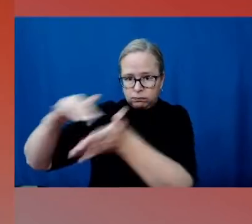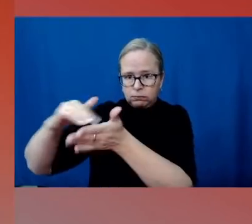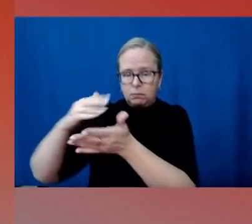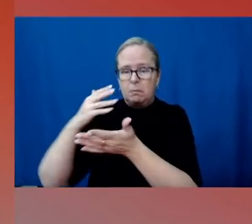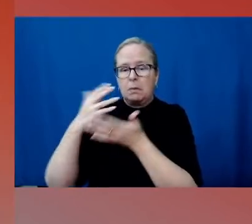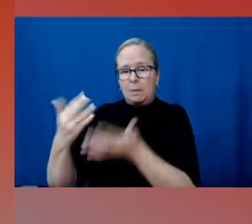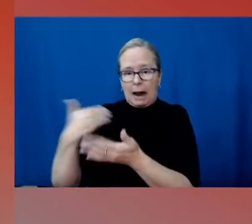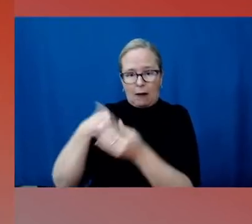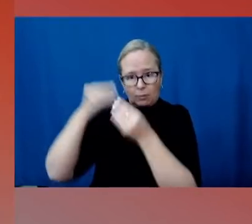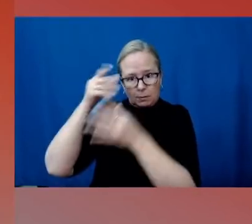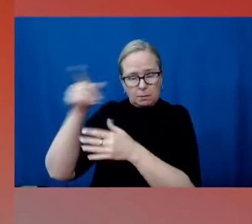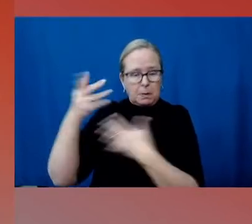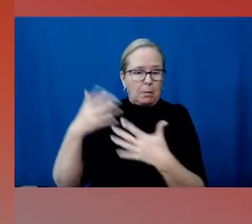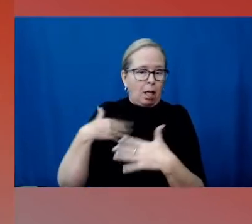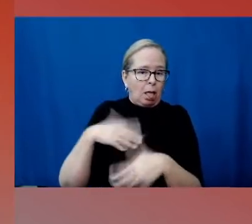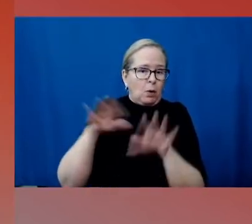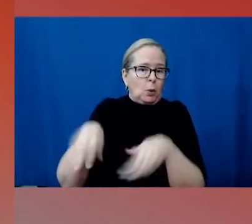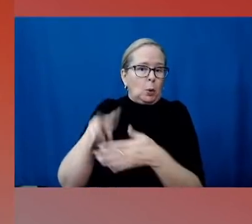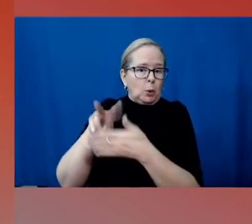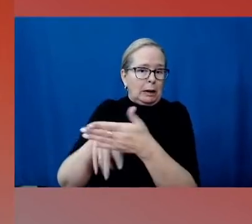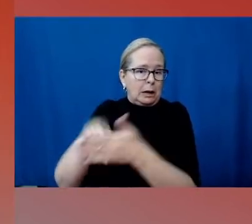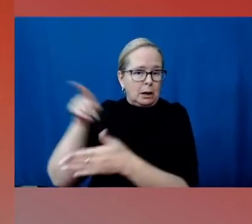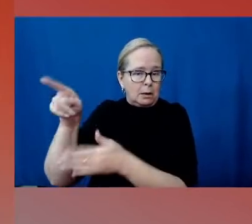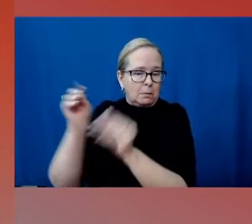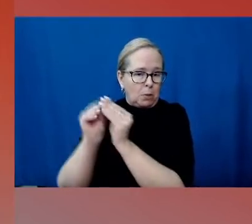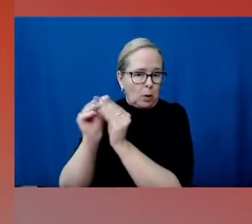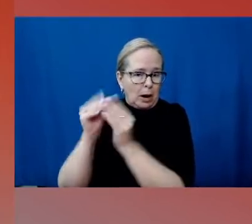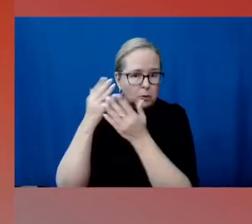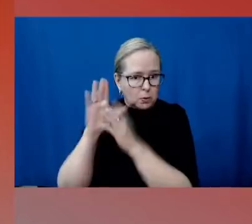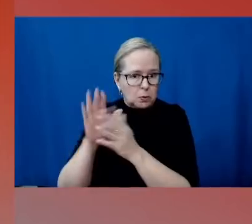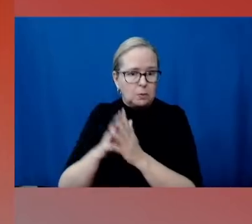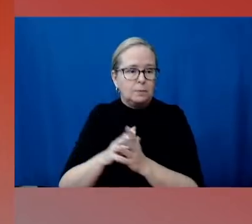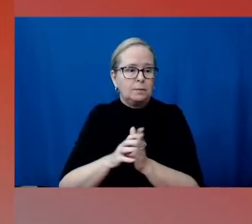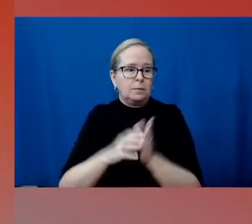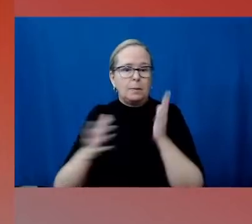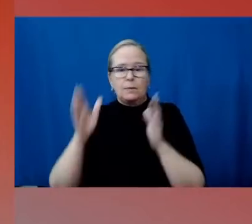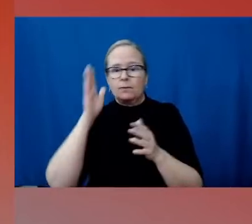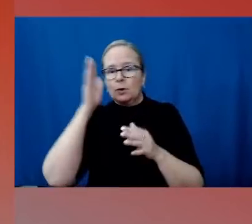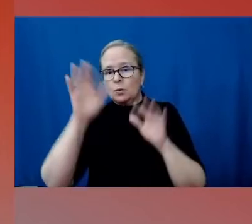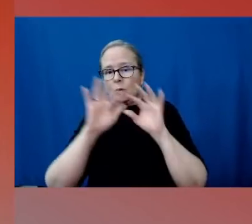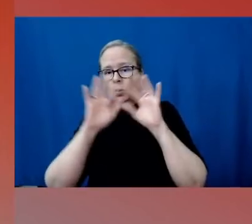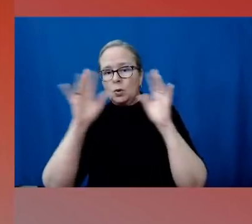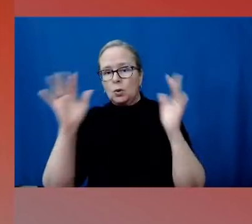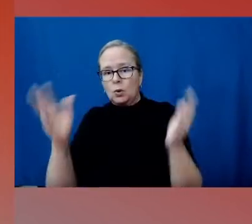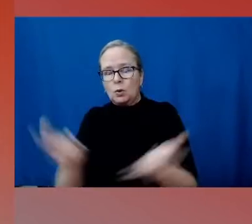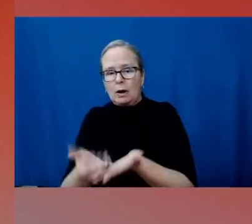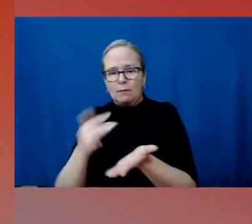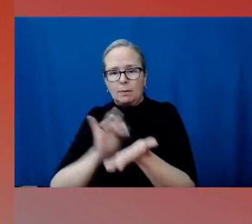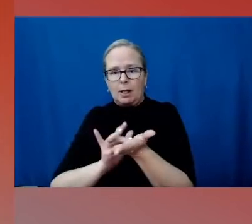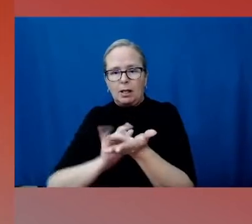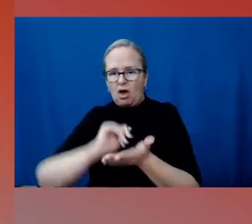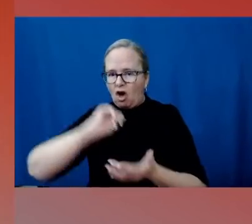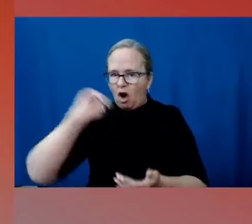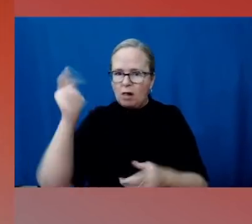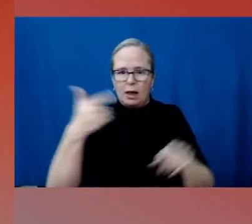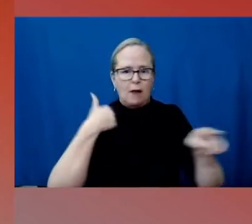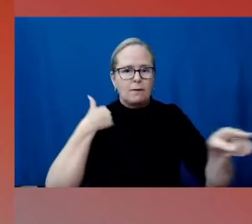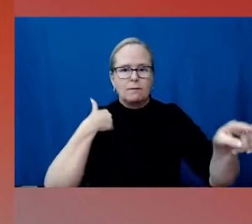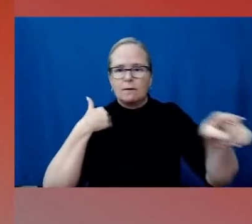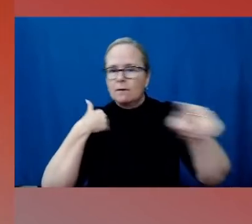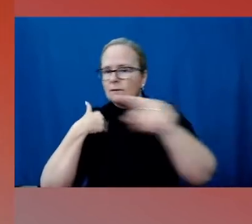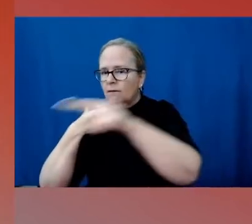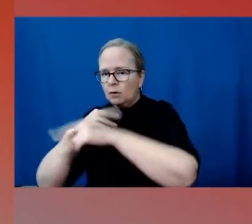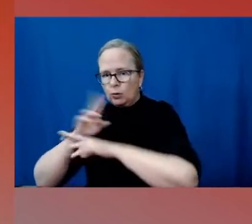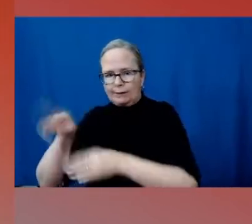on. And maybe there's some future world where we have a pill in our pocket, and when we start to get a runny nose, we pop it